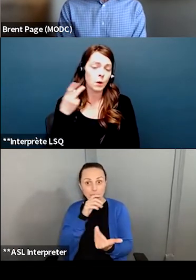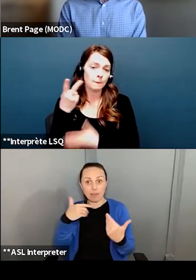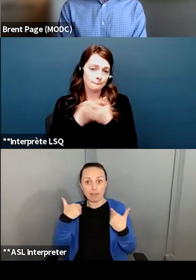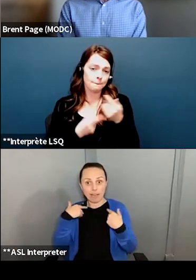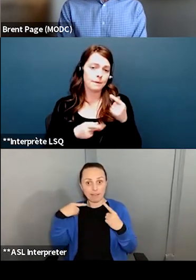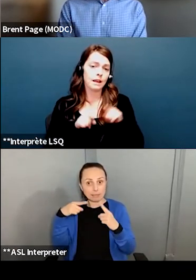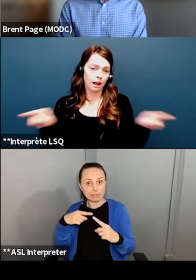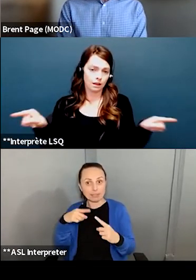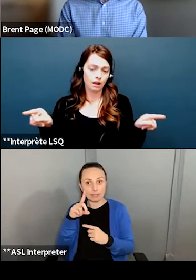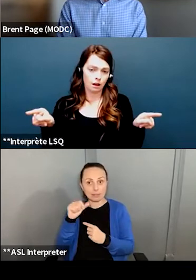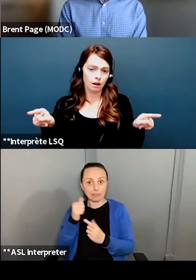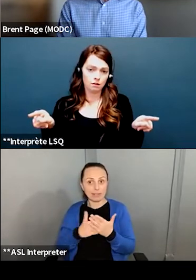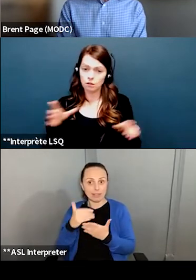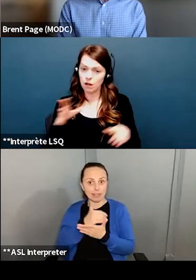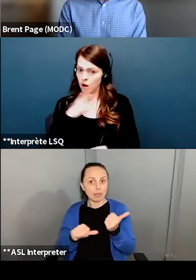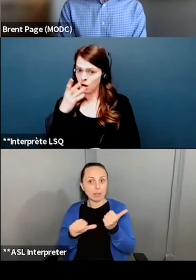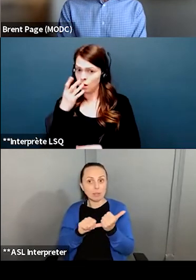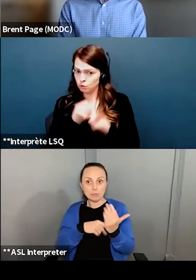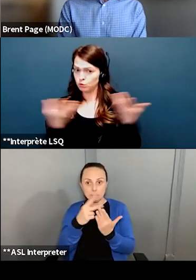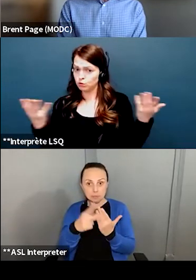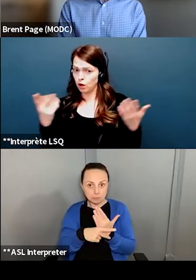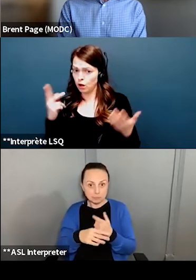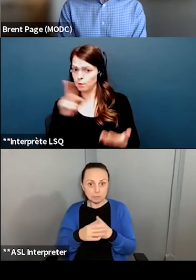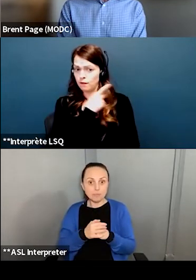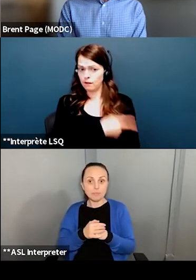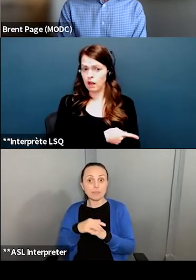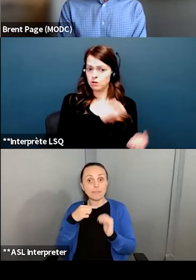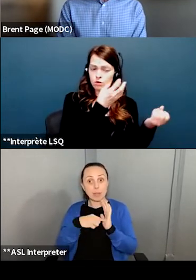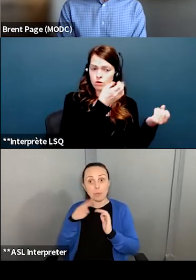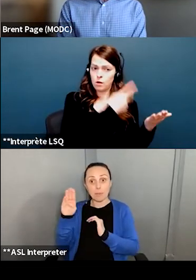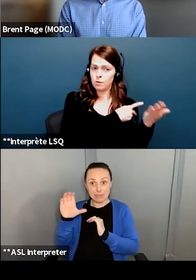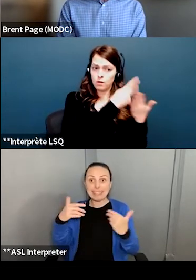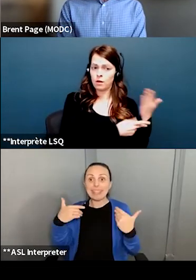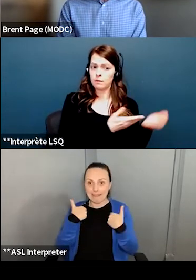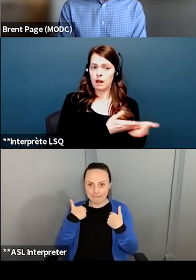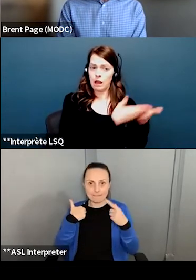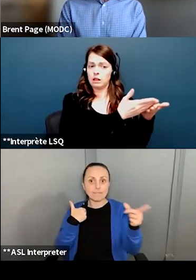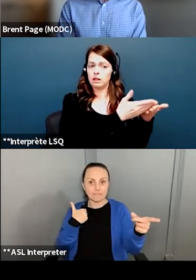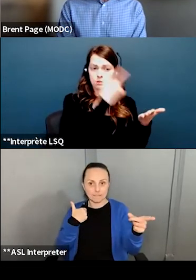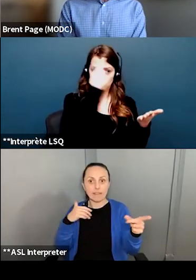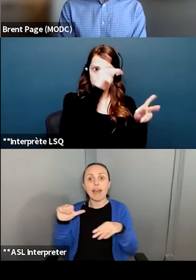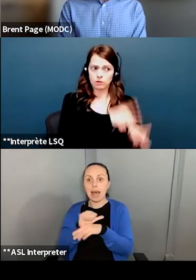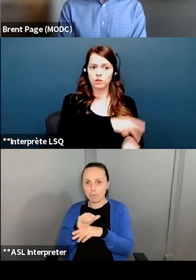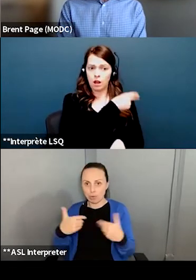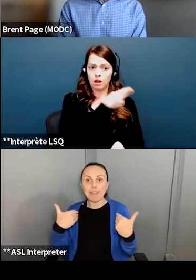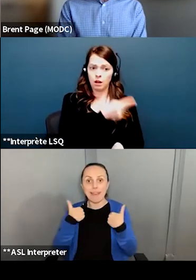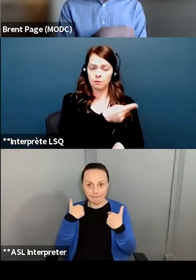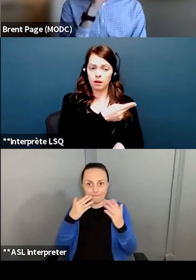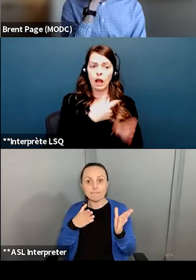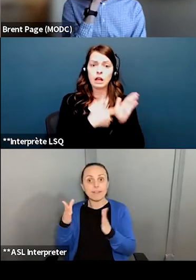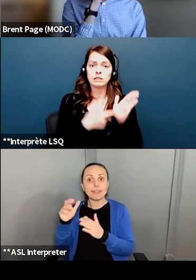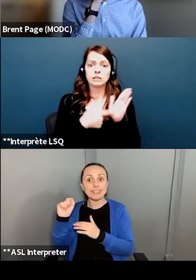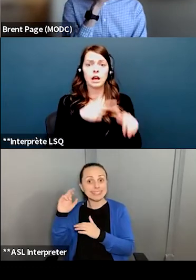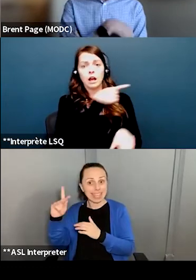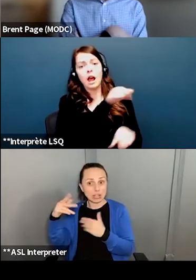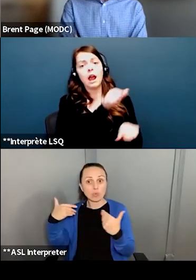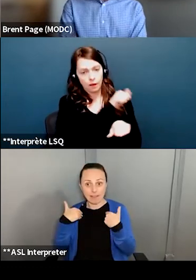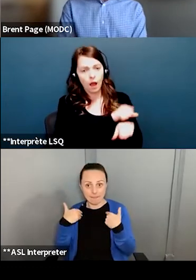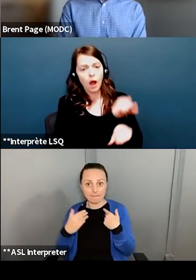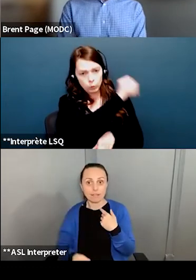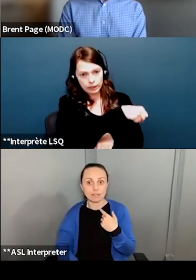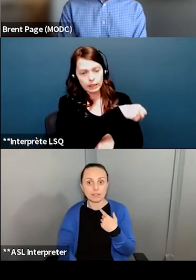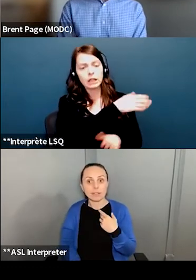specific disability income assistance programs. British Columbia does, Alberta does, Saskatchewan